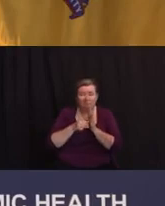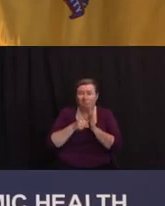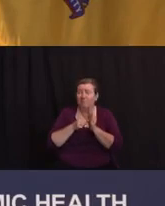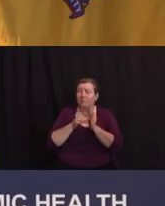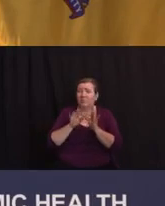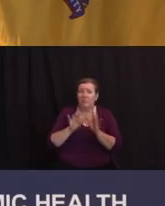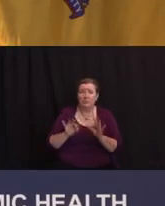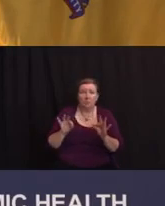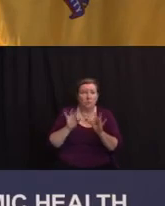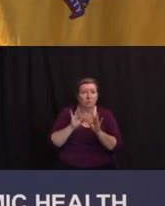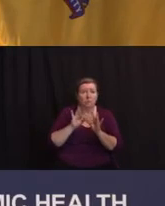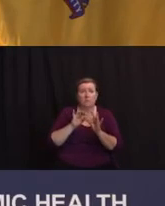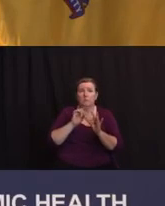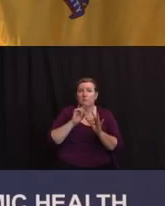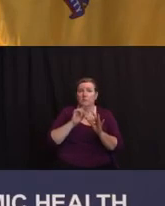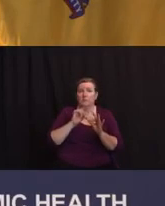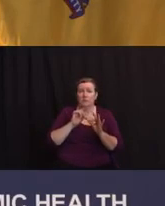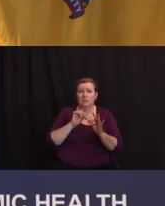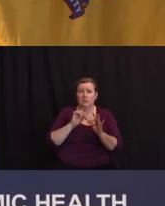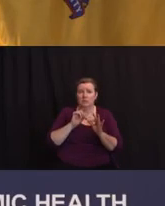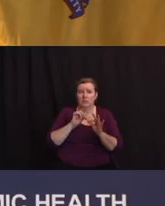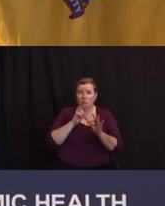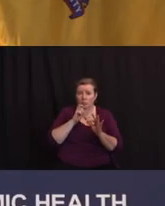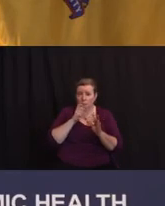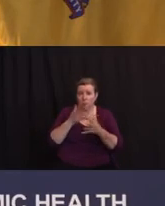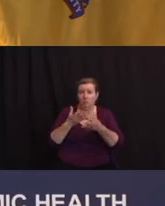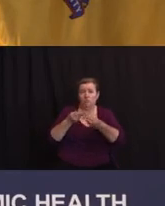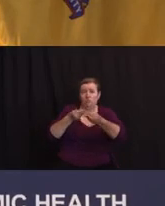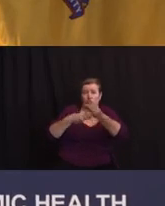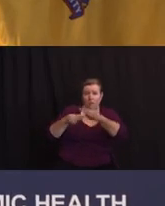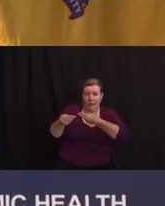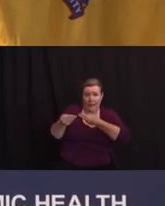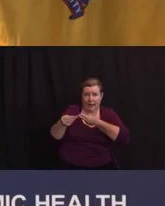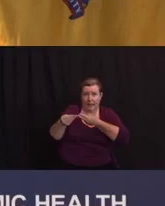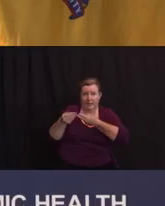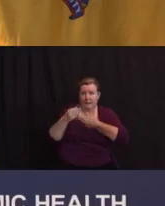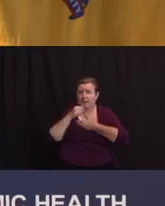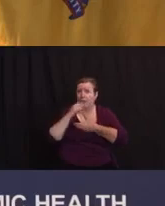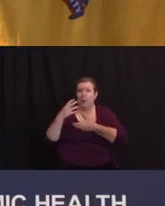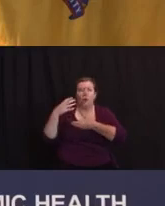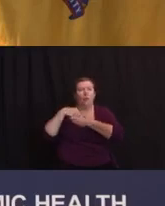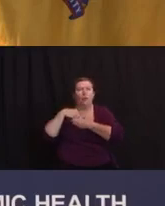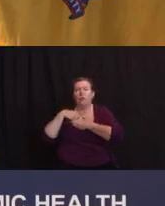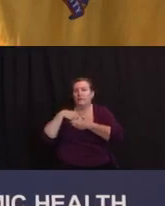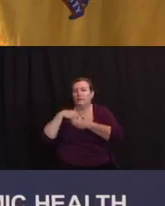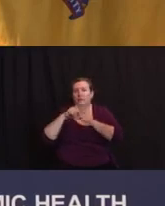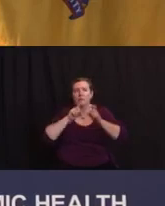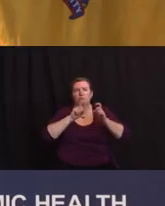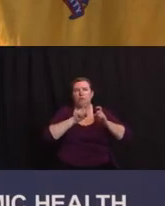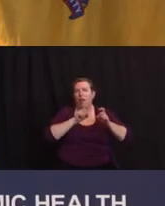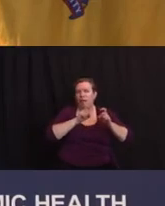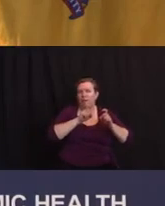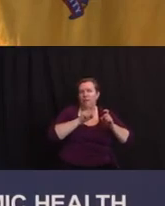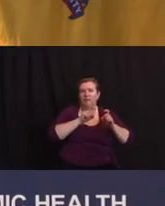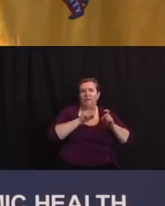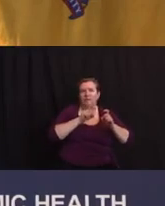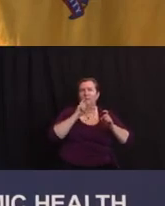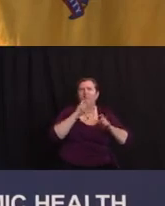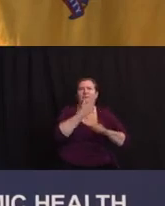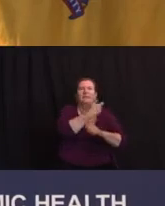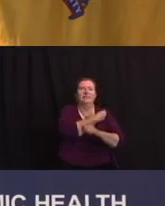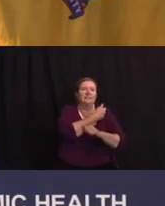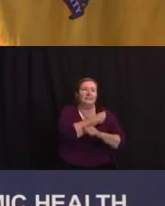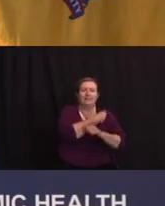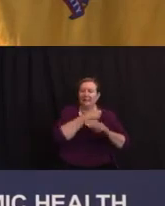not include them in trials. And I don't want that to come off as misleading. I think they did it because they wanted to make sure